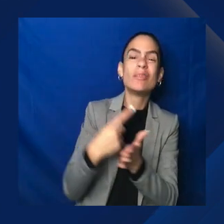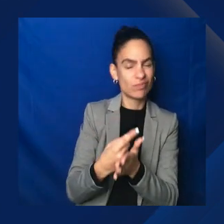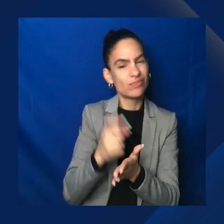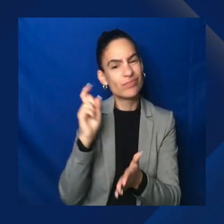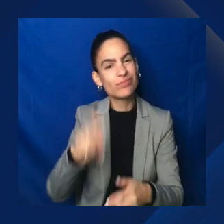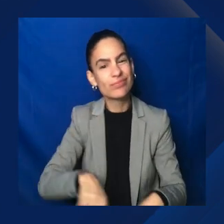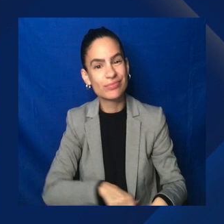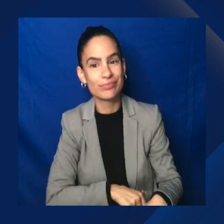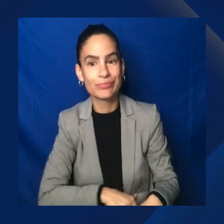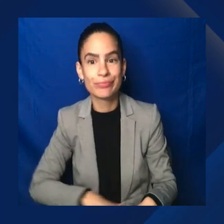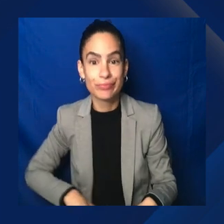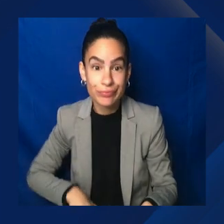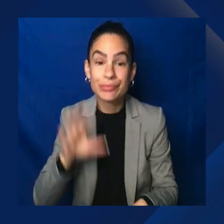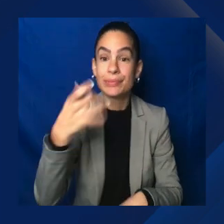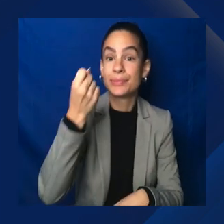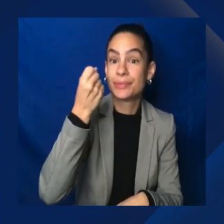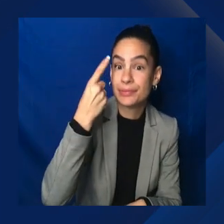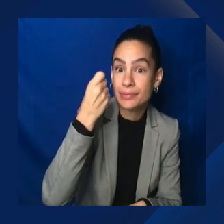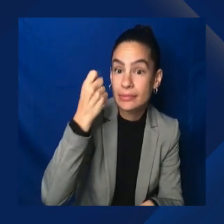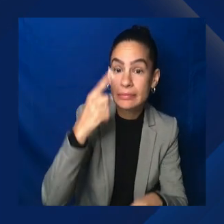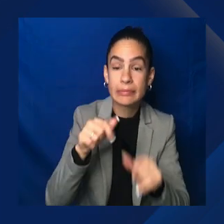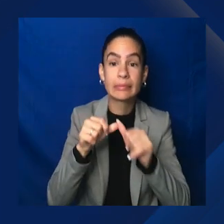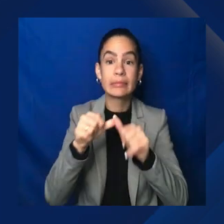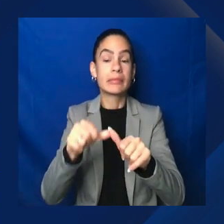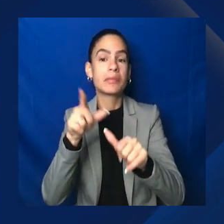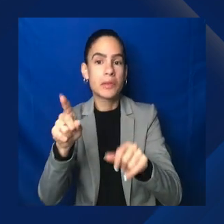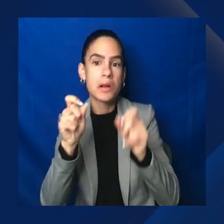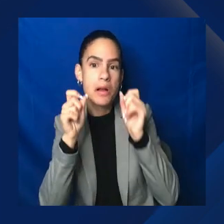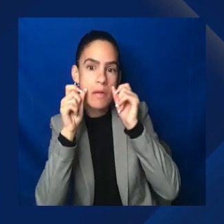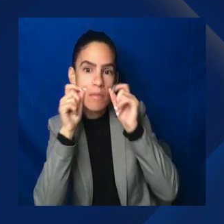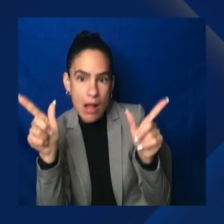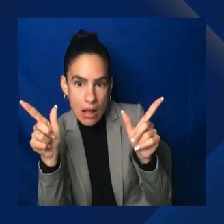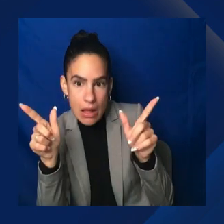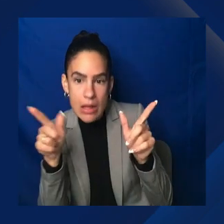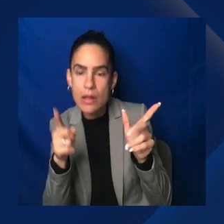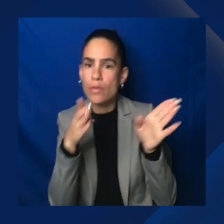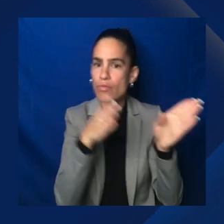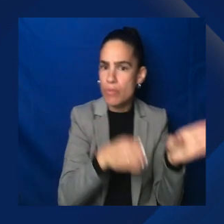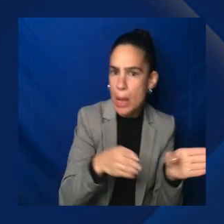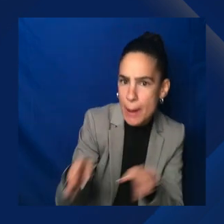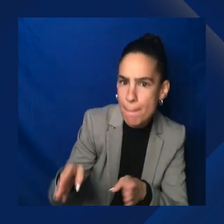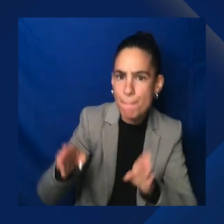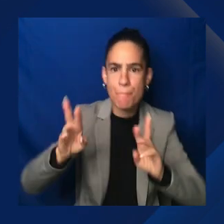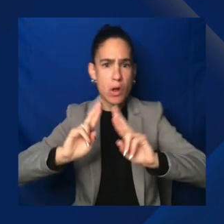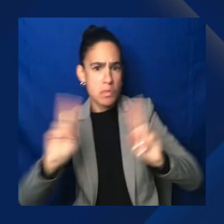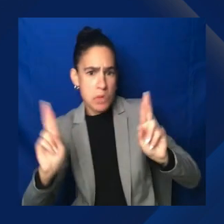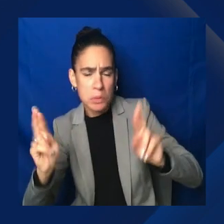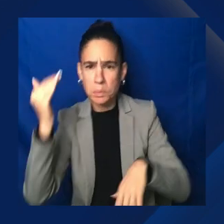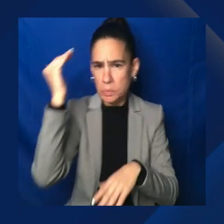they wanted to keep her awake during the procedure so that she could keep her baby. So they prepped her for the C-section and she went in.